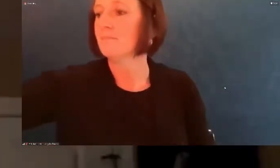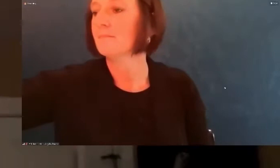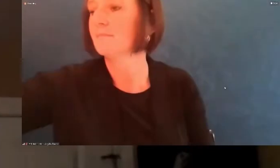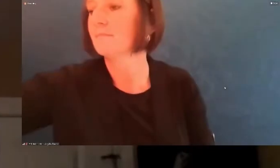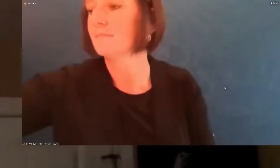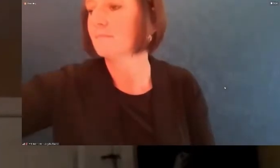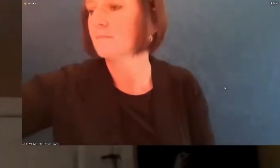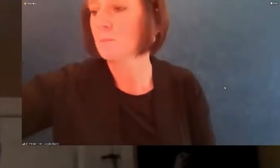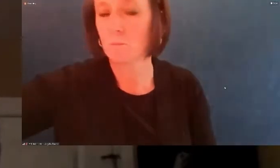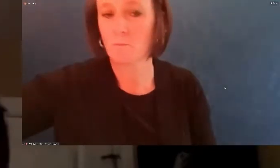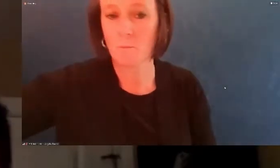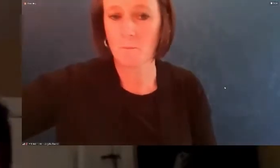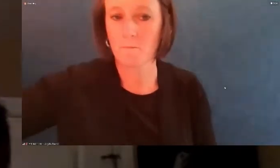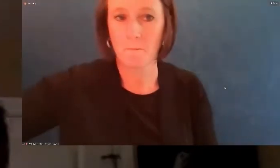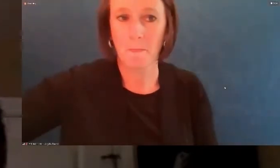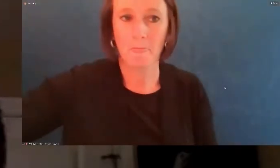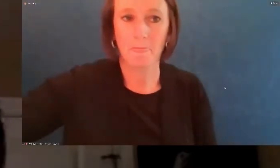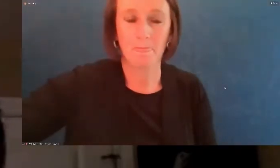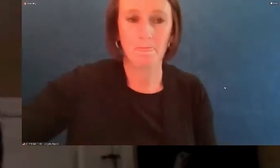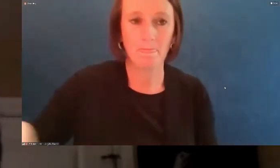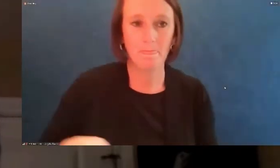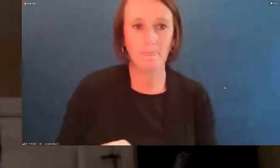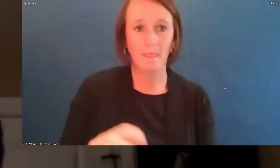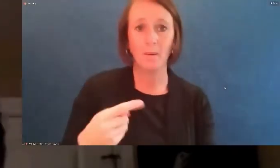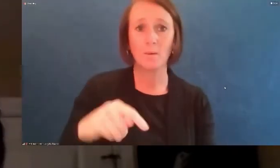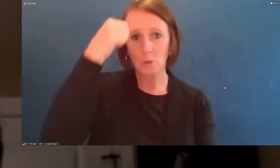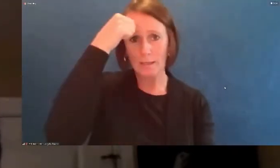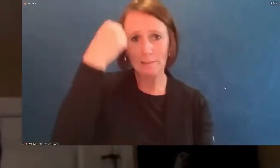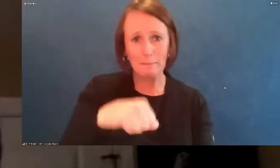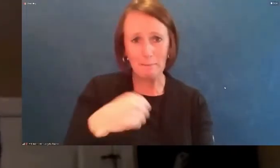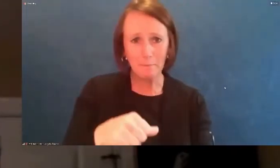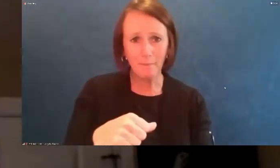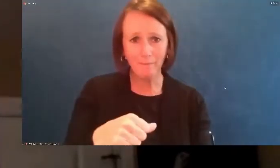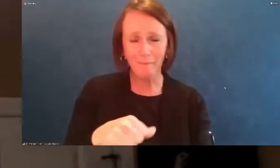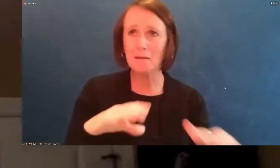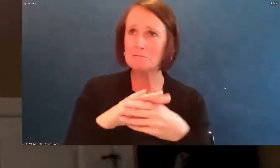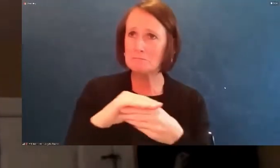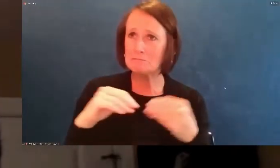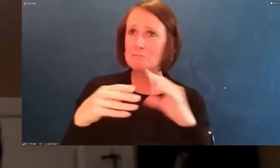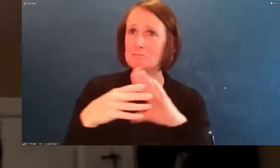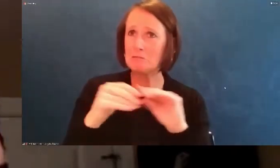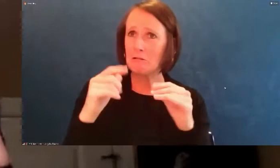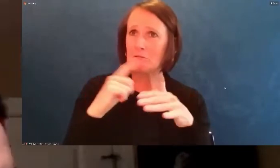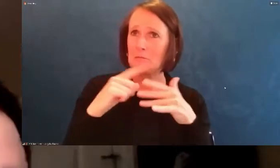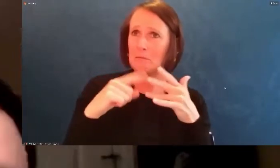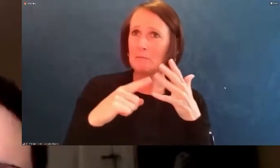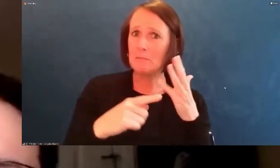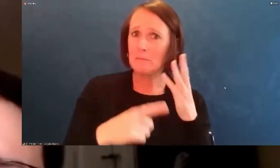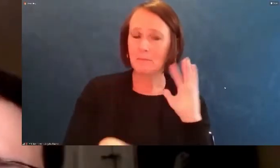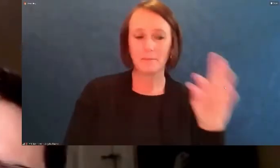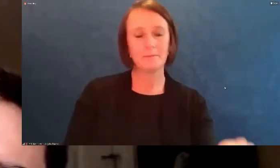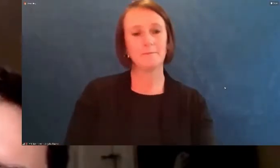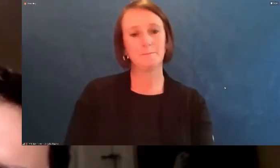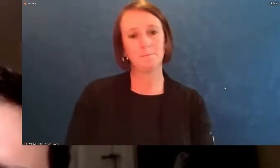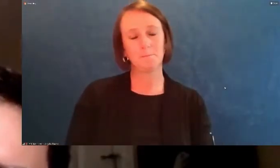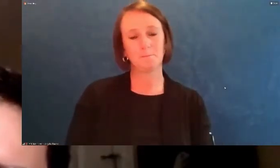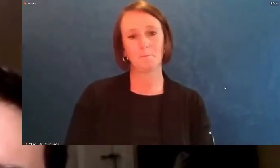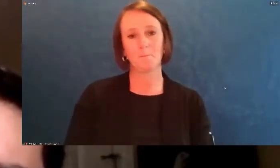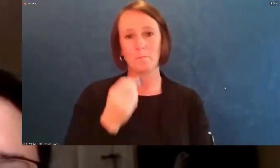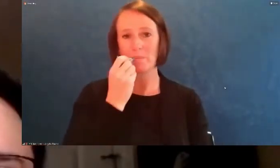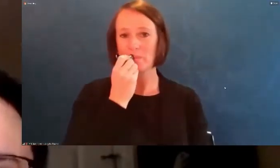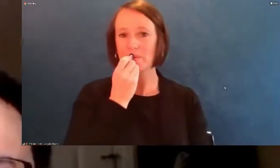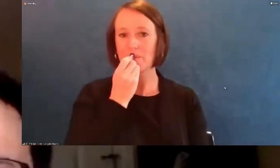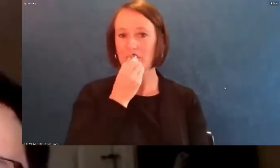great. We're trying to remember. Medicine of dragonflies. Yes.